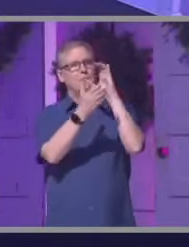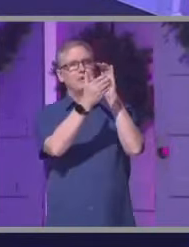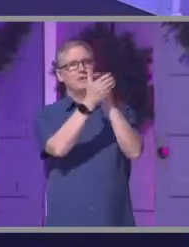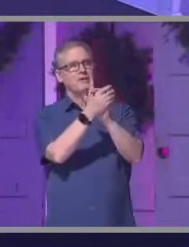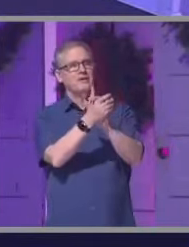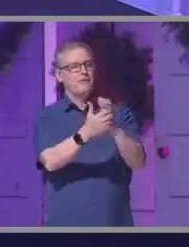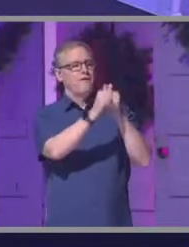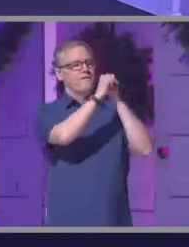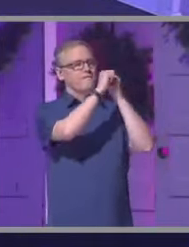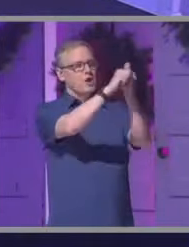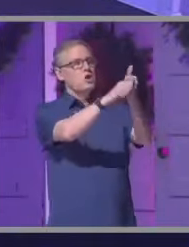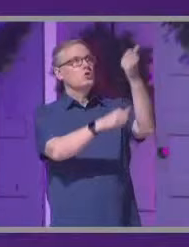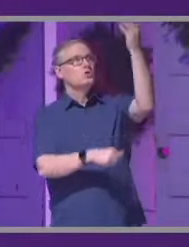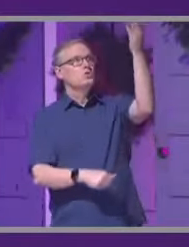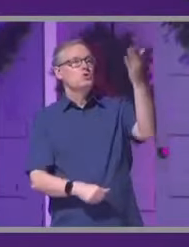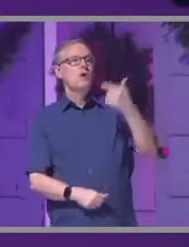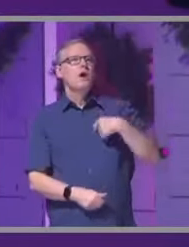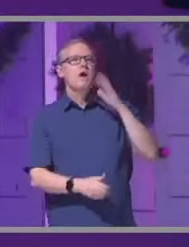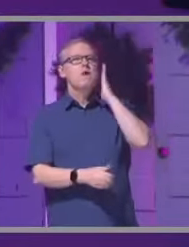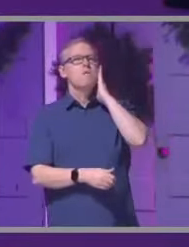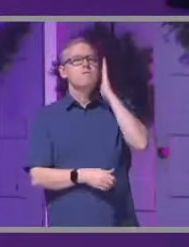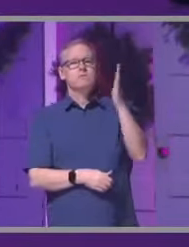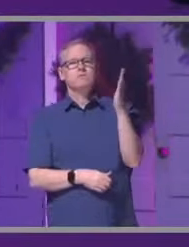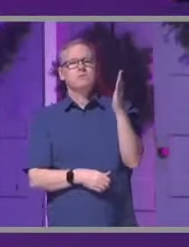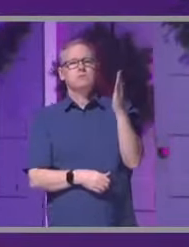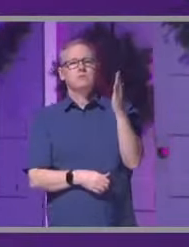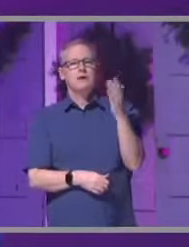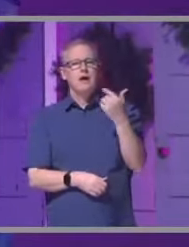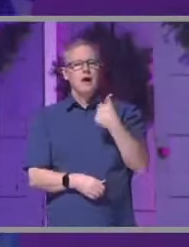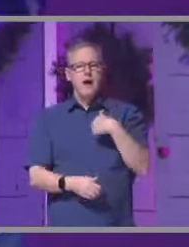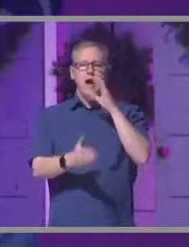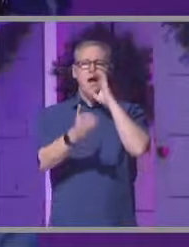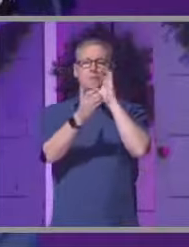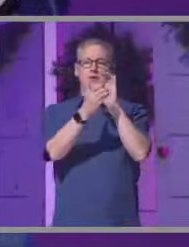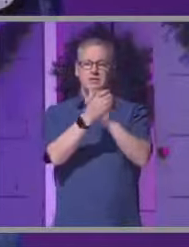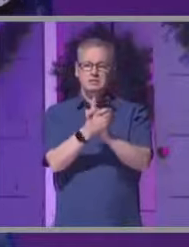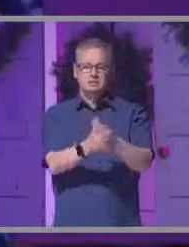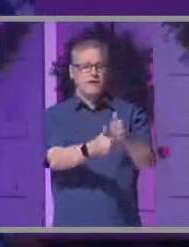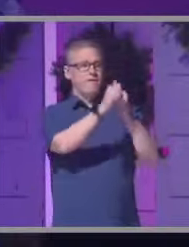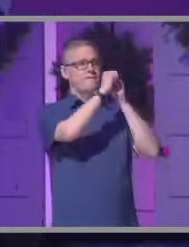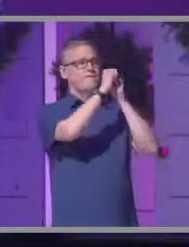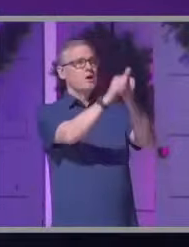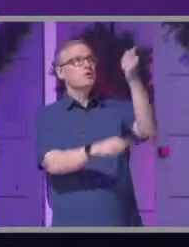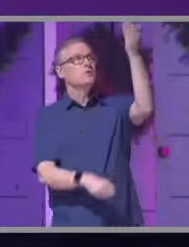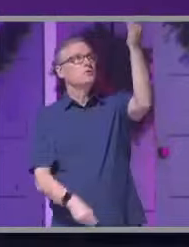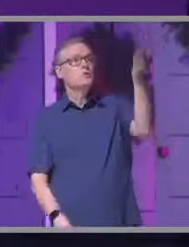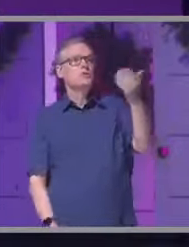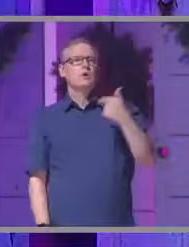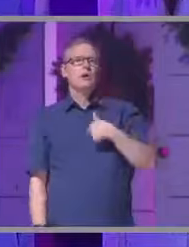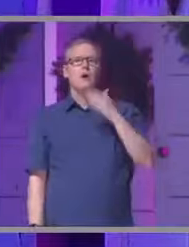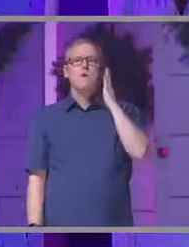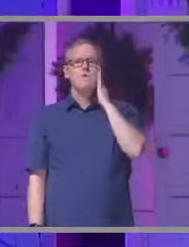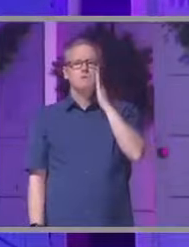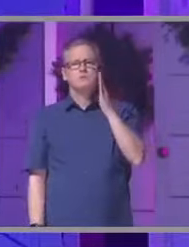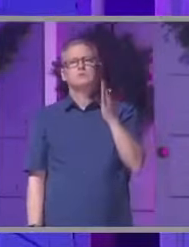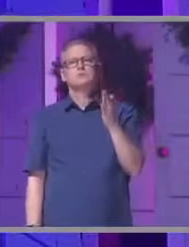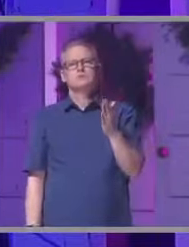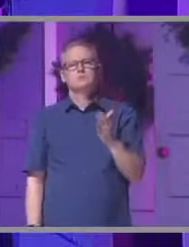I will follow you. I believe and I will follow